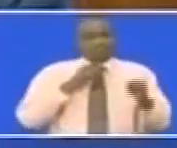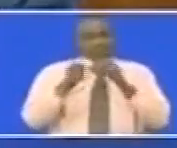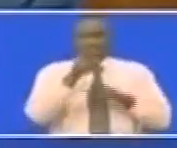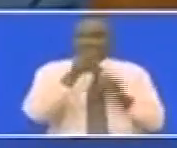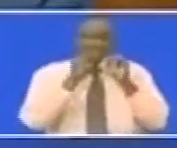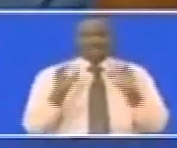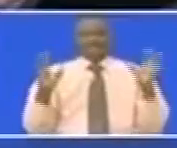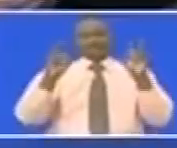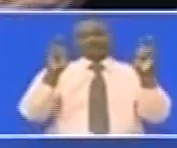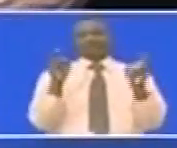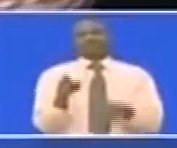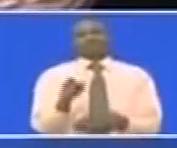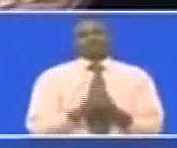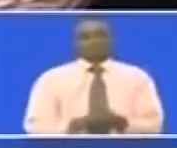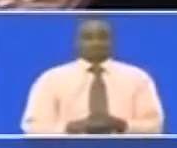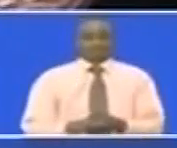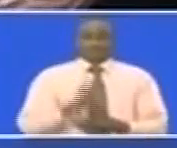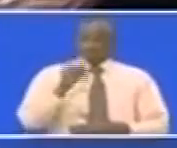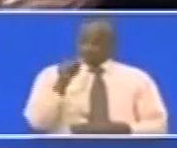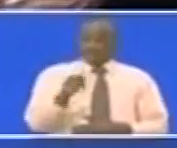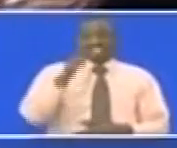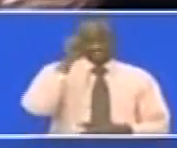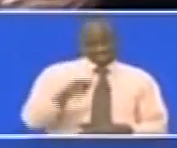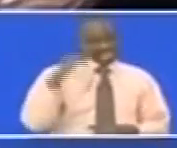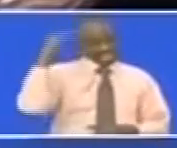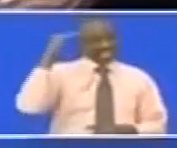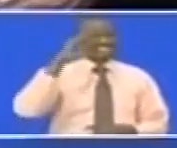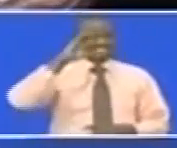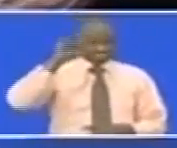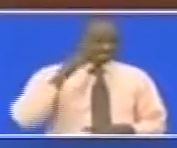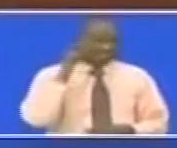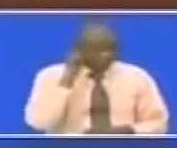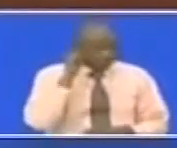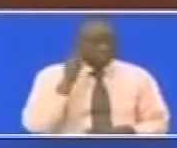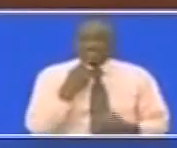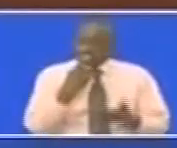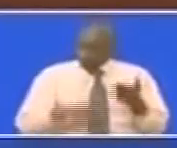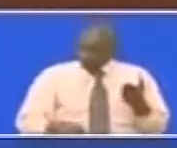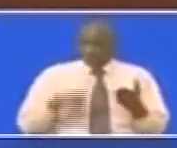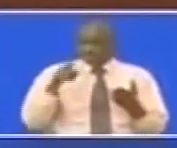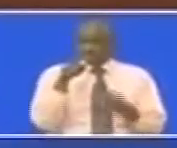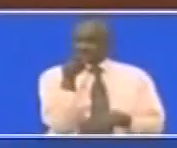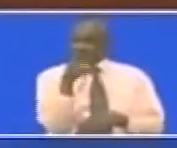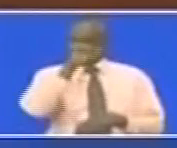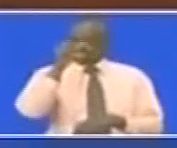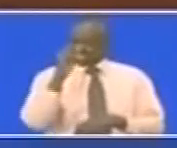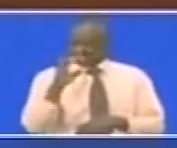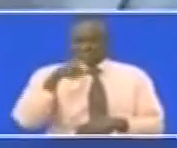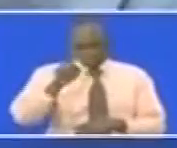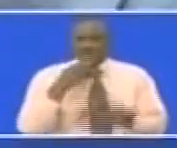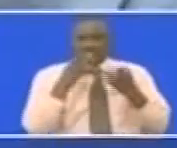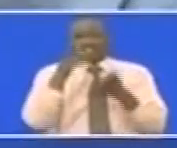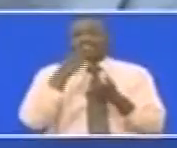of quote. Hata hivyo, jaji mkuu Willy Mutunga amesema kuwa tume ya huduma kwa mahakama haikupewa nafasi ya kujibu barua